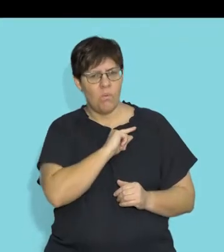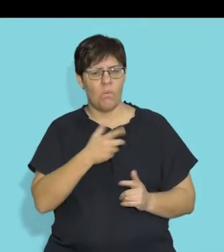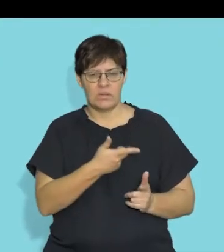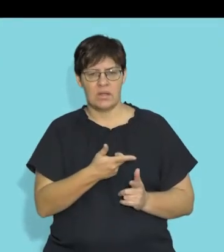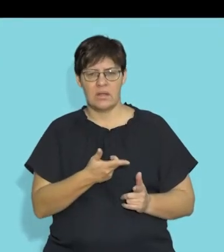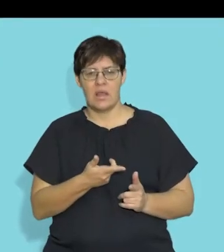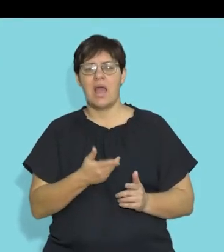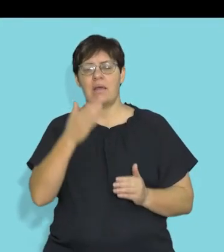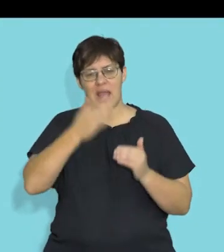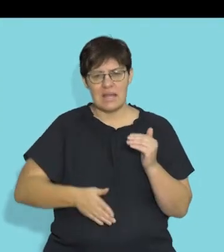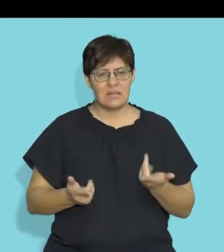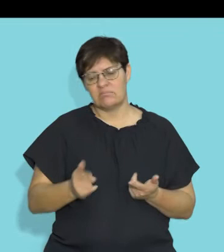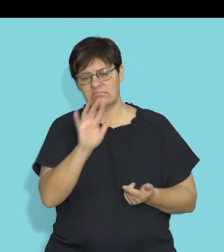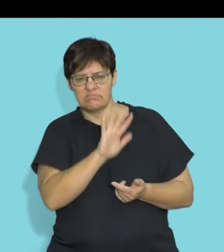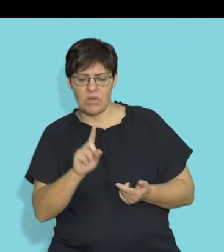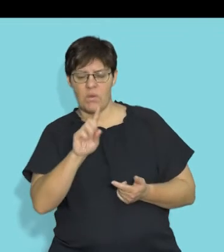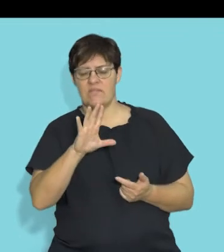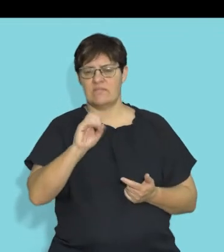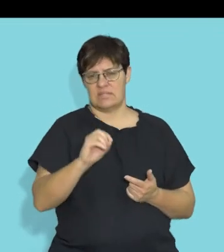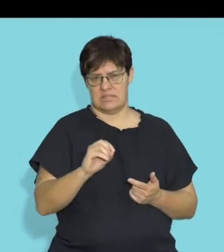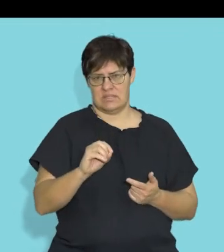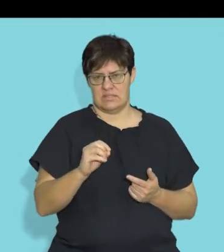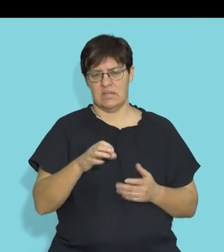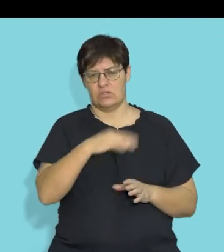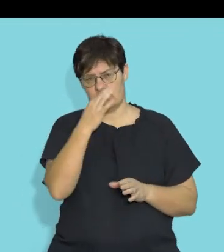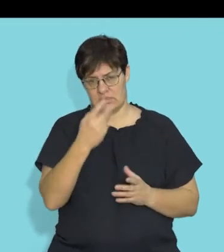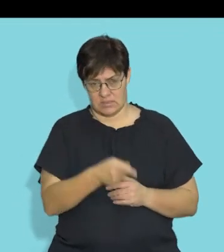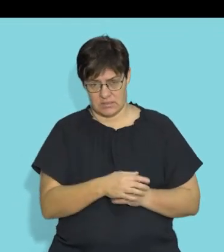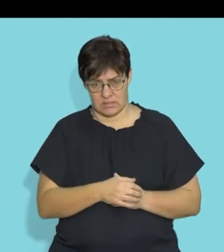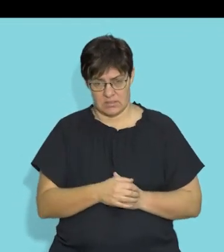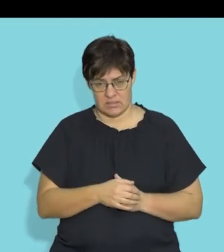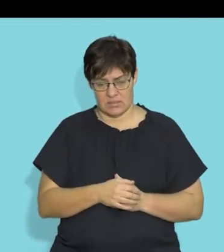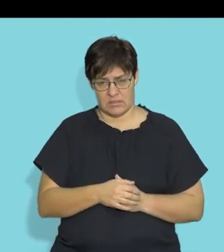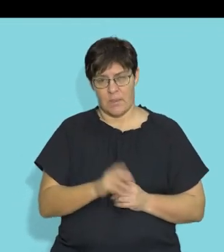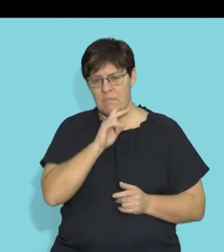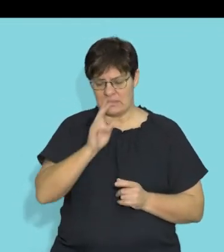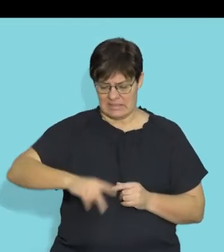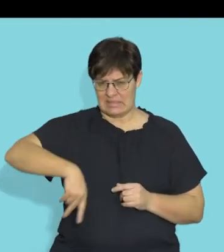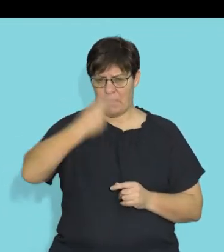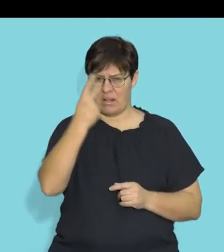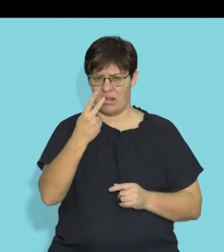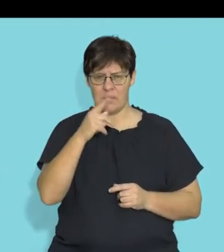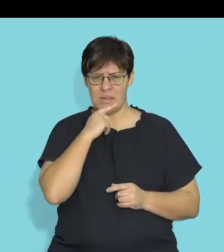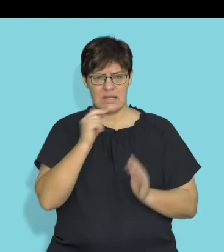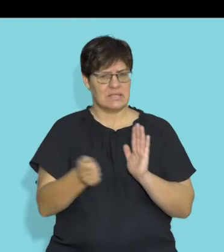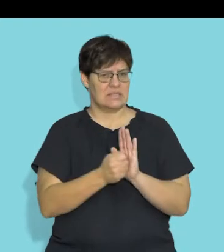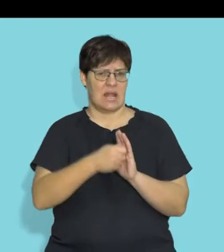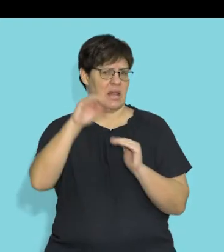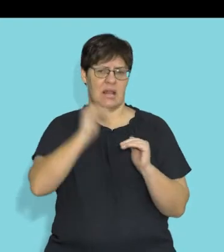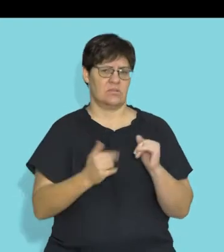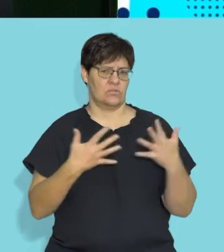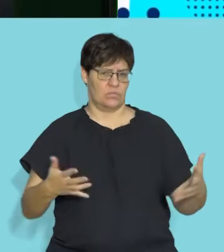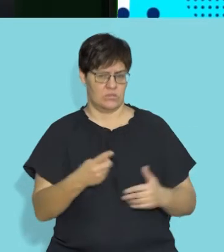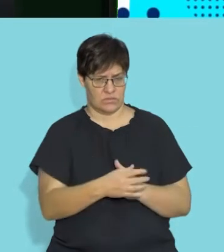chips, surely you should end with more or less the same amount, but this is almost double that